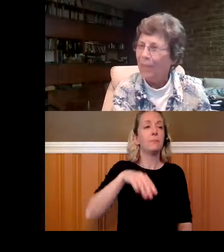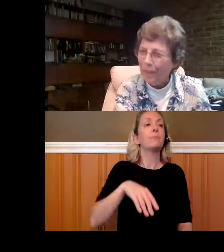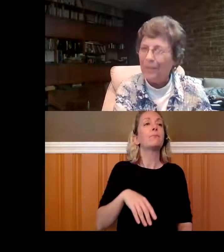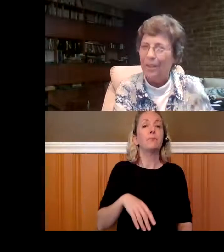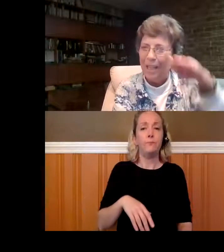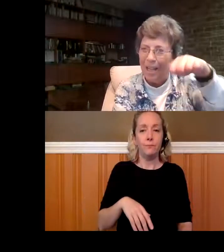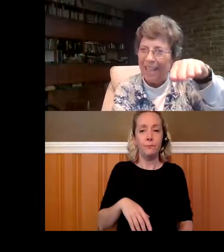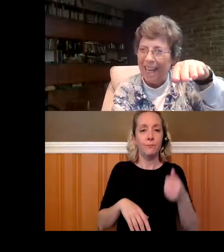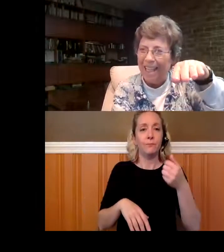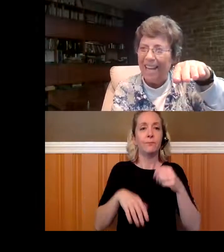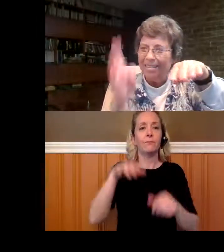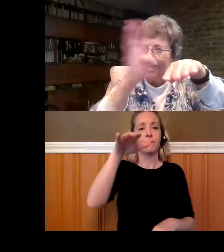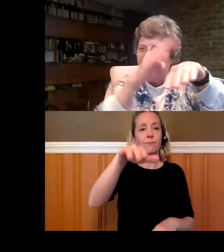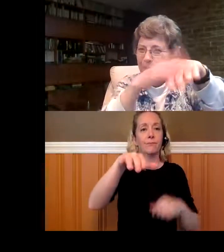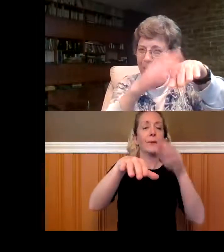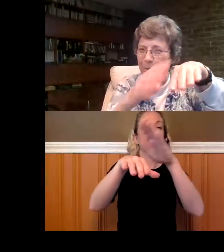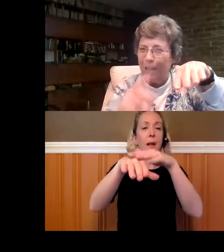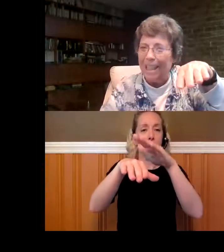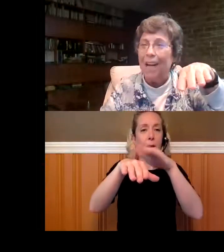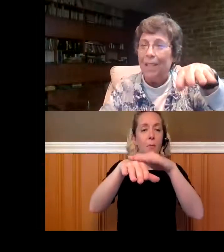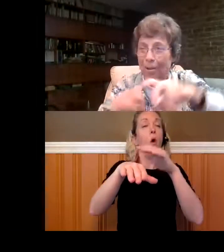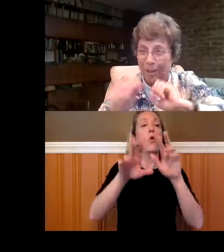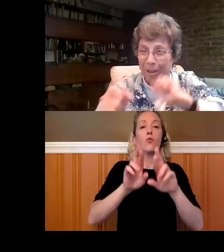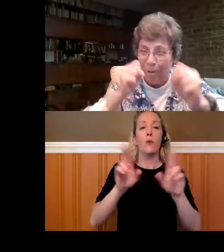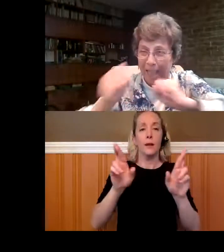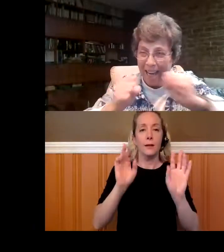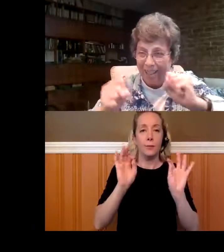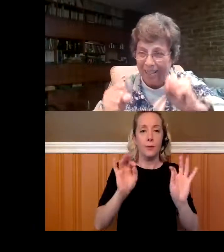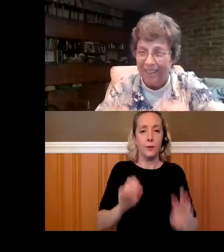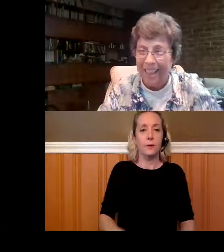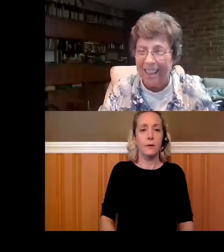out, tap, tap, ready. Now he knows to go into action. Good, good.